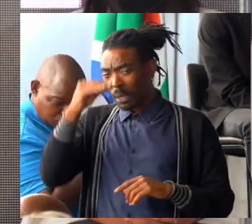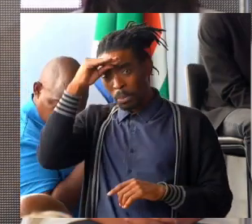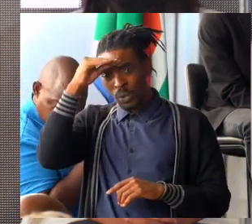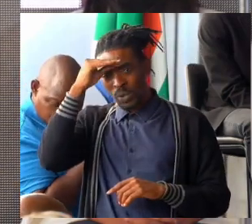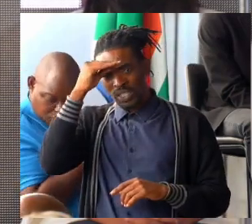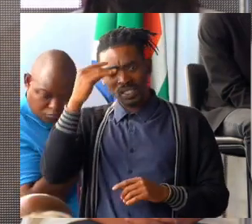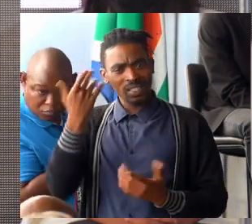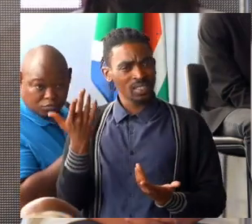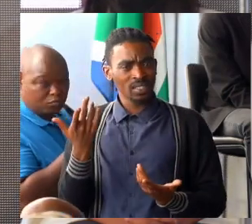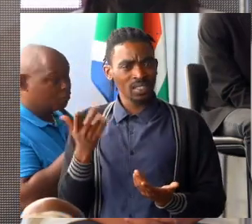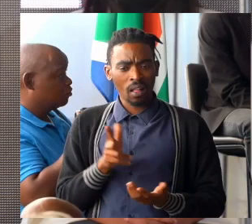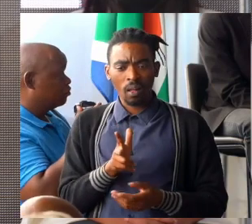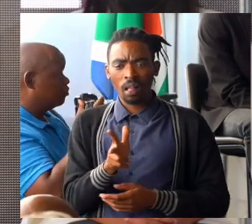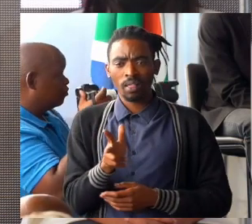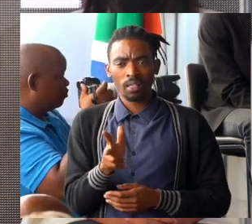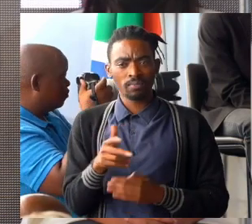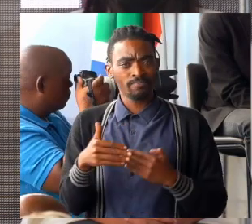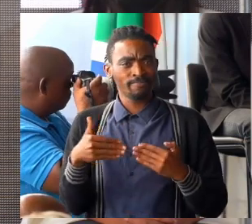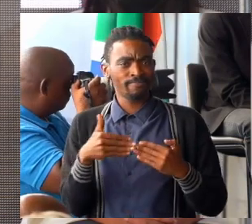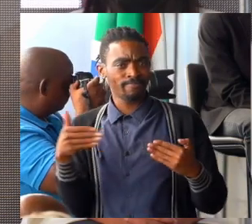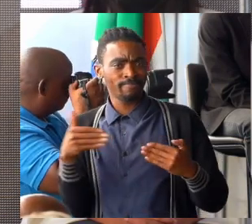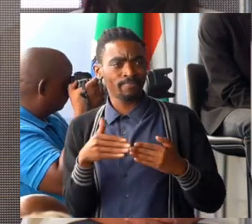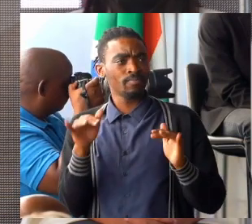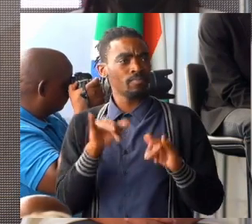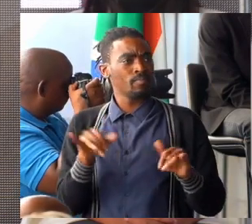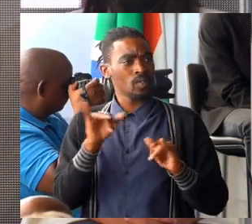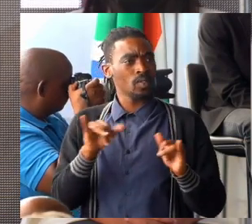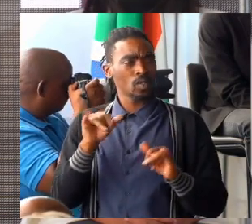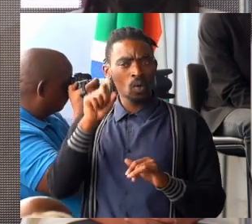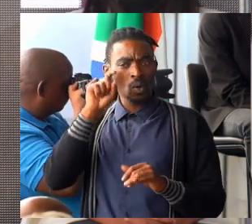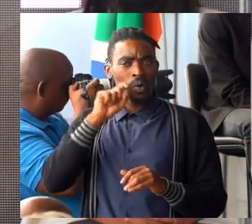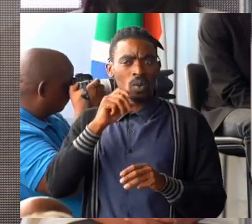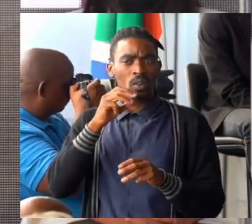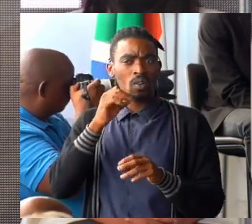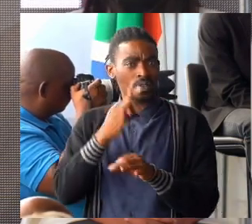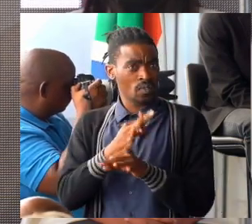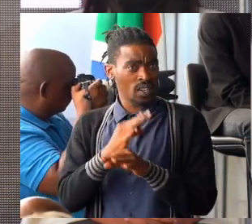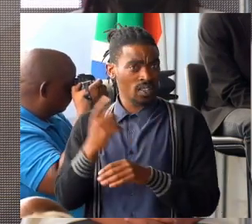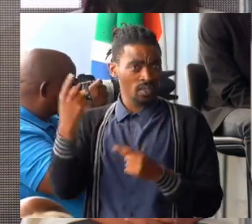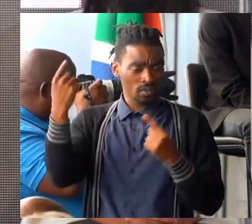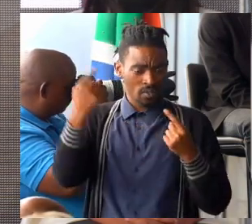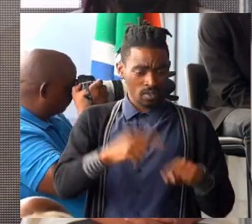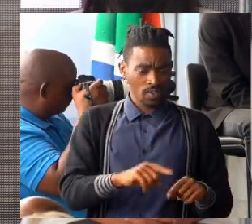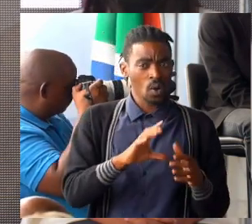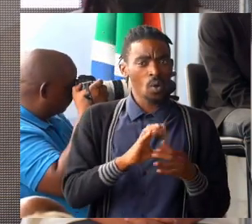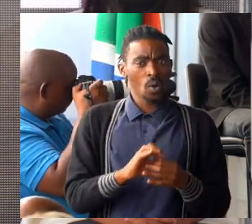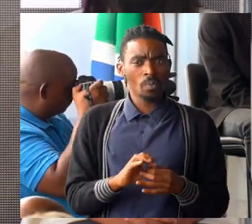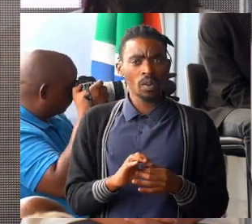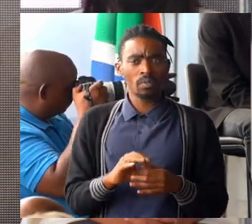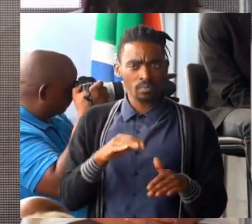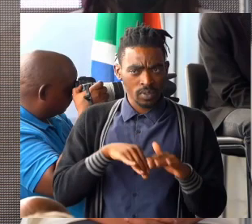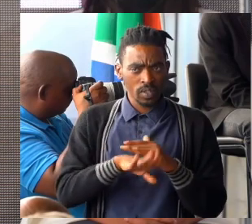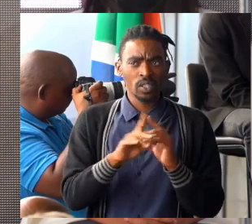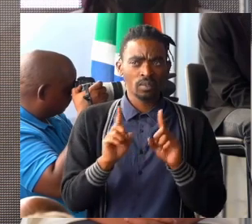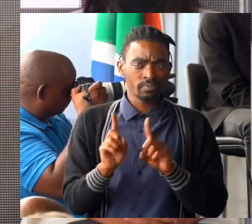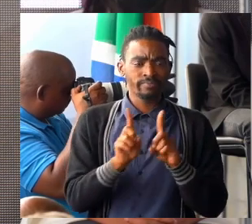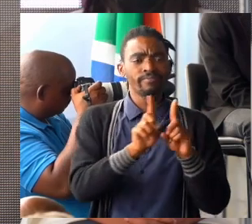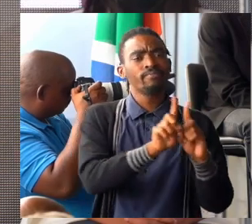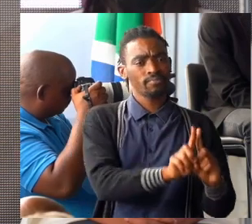stood by, parked by the gate and waited for my grandfather to arrive. And when he came in, he went inside to see